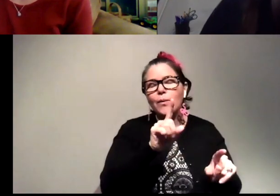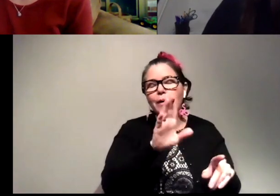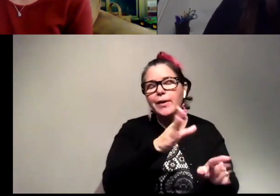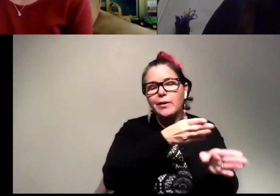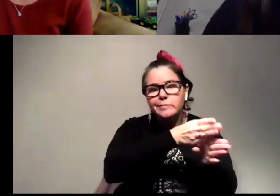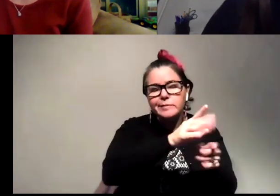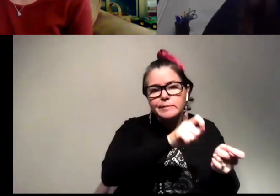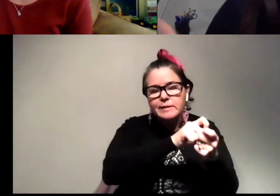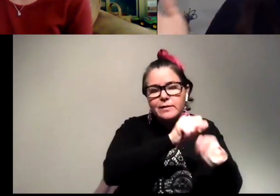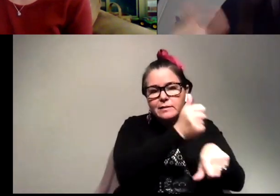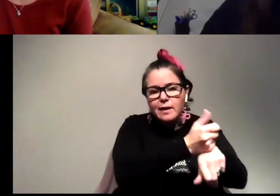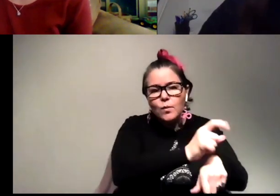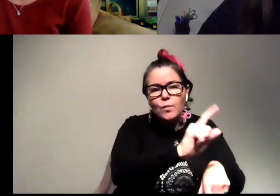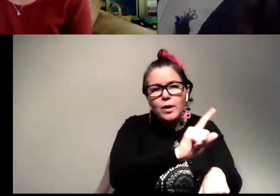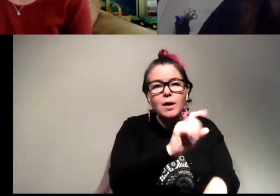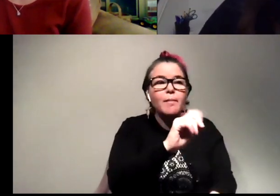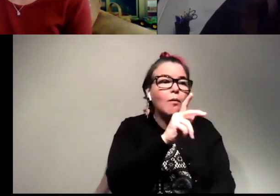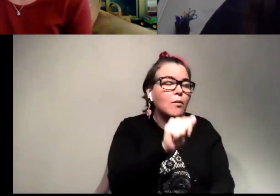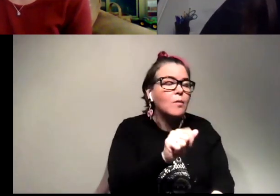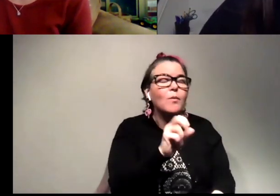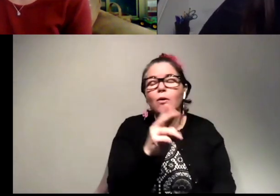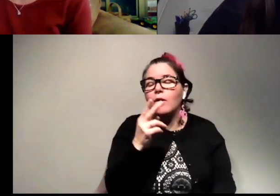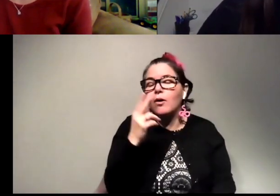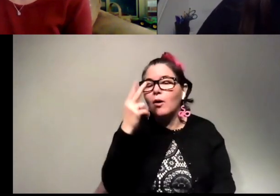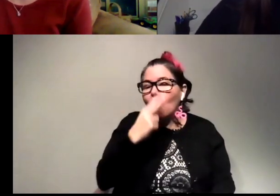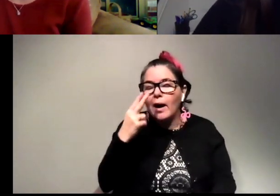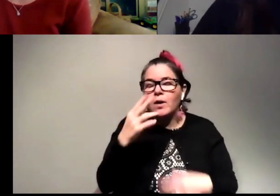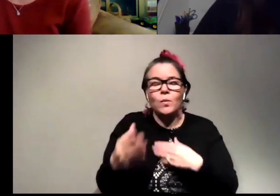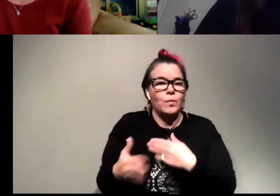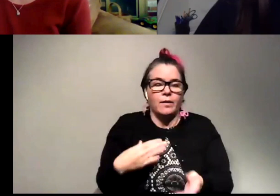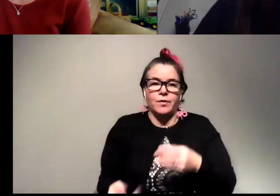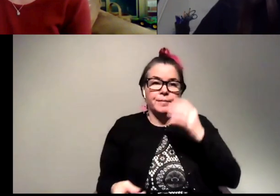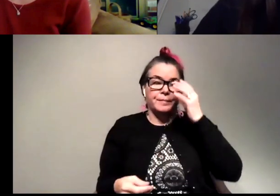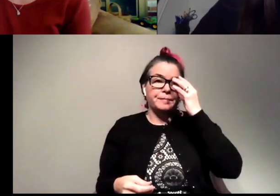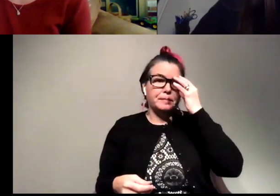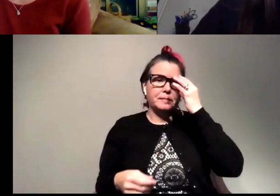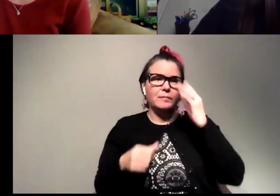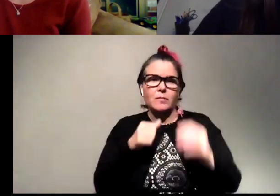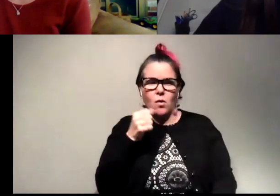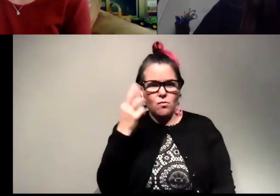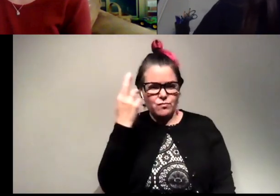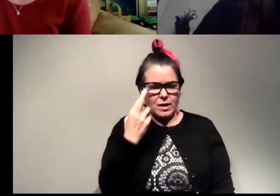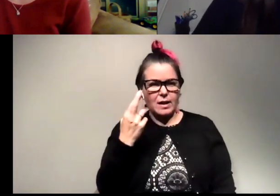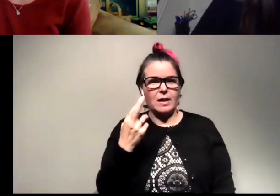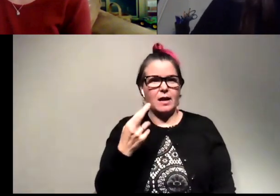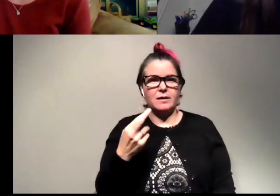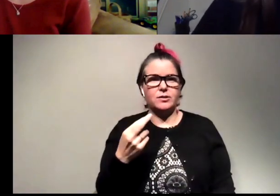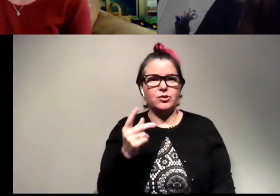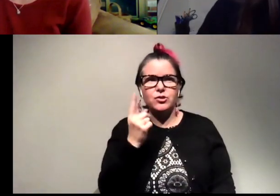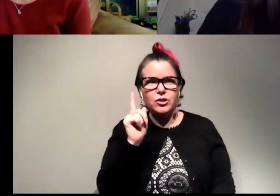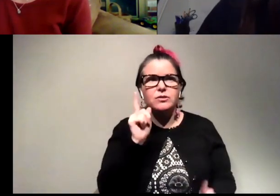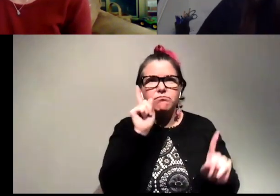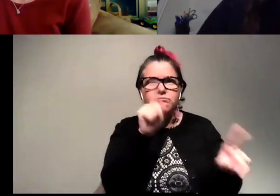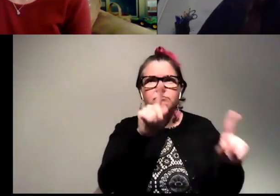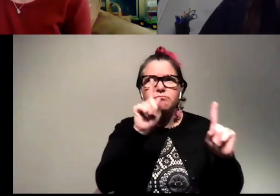happens to be, whether it's, Oklahoma or Hawaii or wherever. But you don't know how much travel we do just to share our